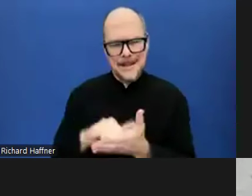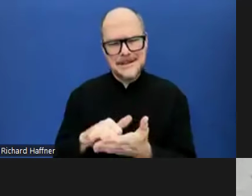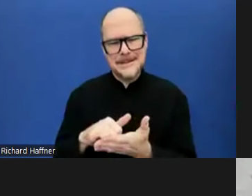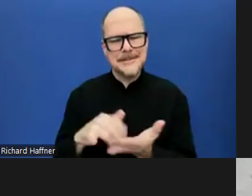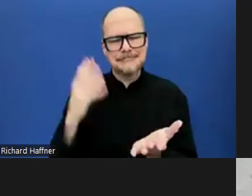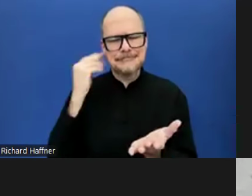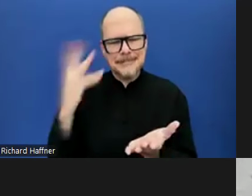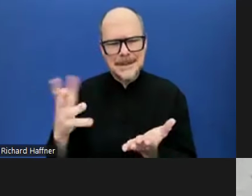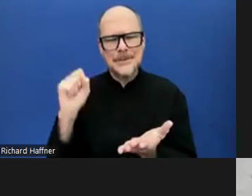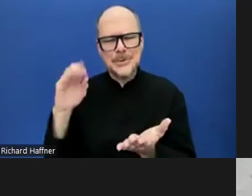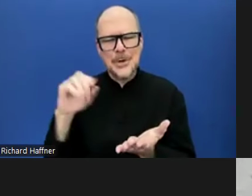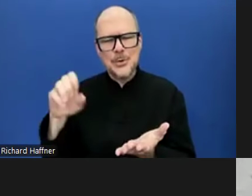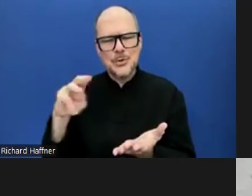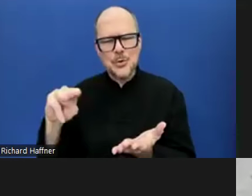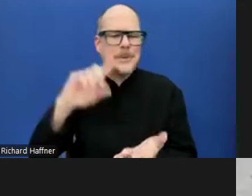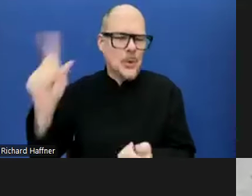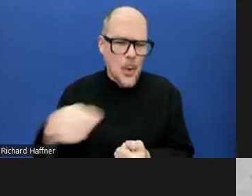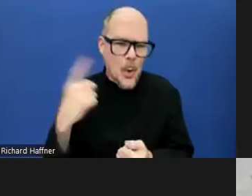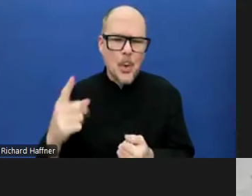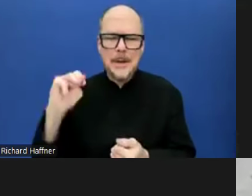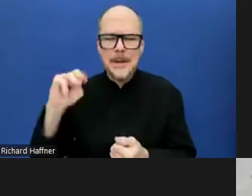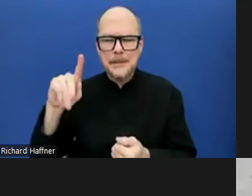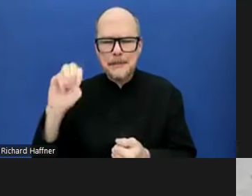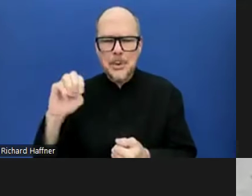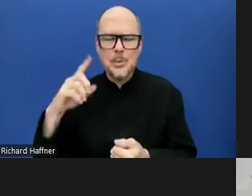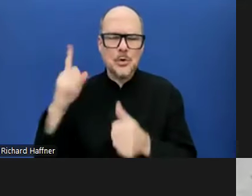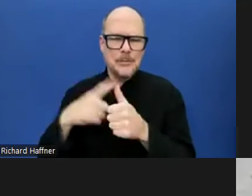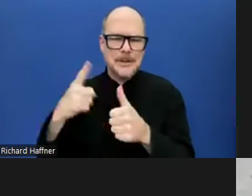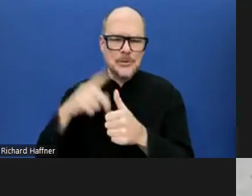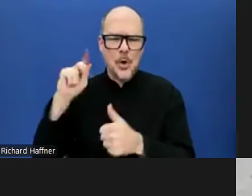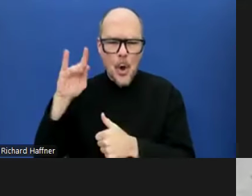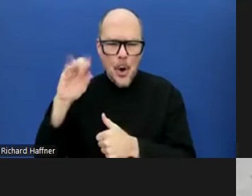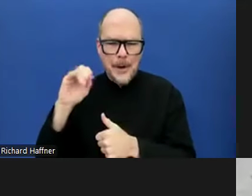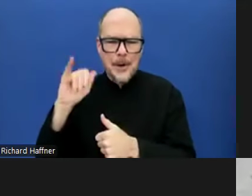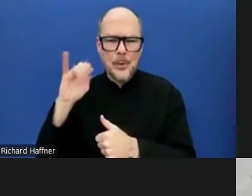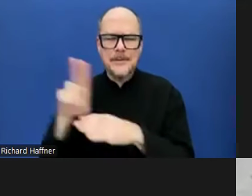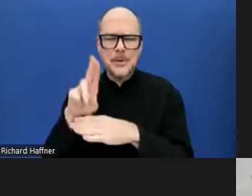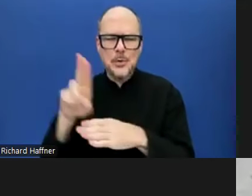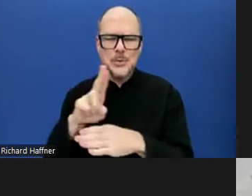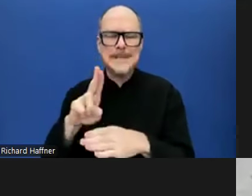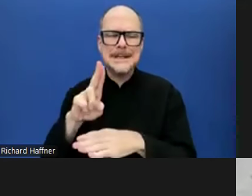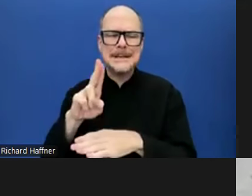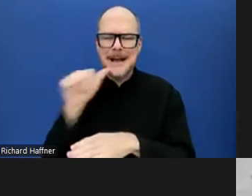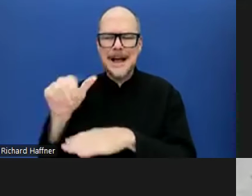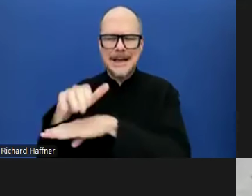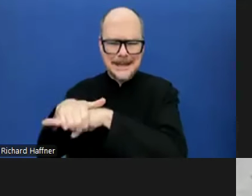the Zoom rules, it's only mute original audio when you're using non-English interpretation.